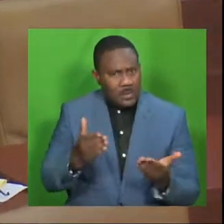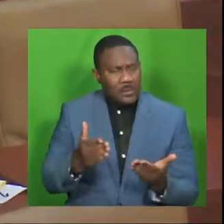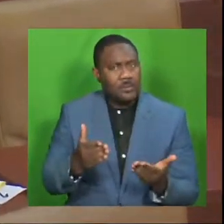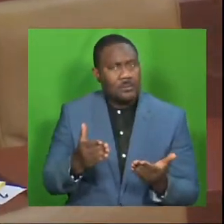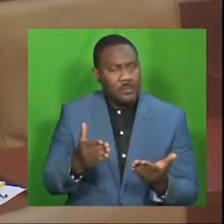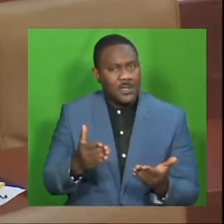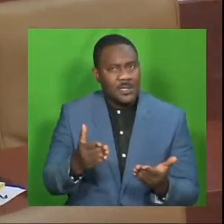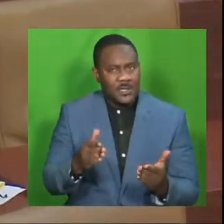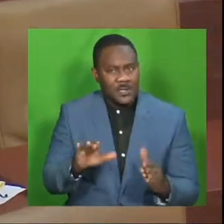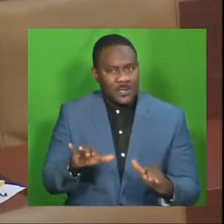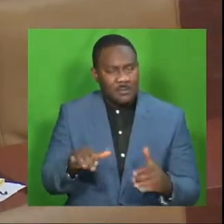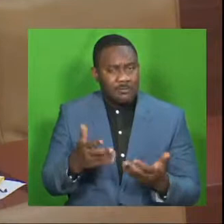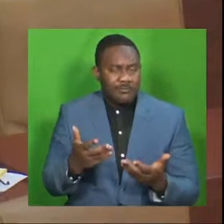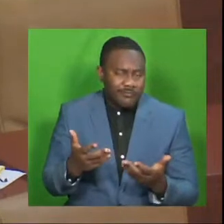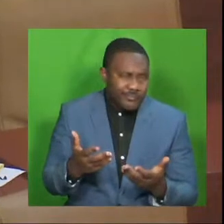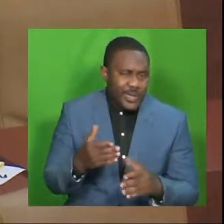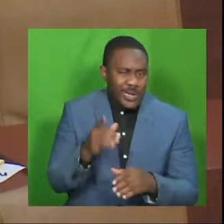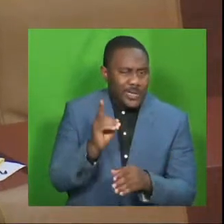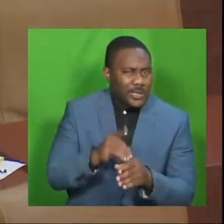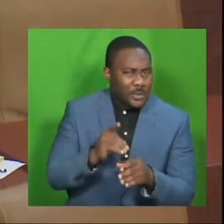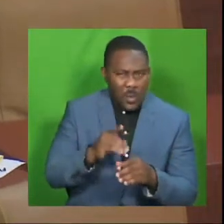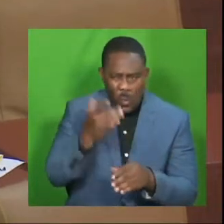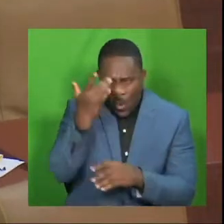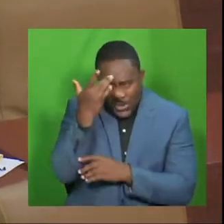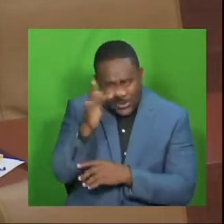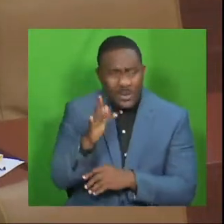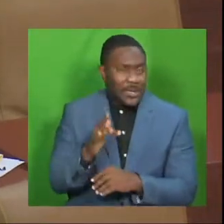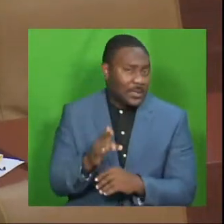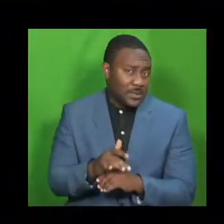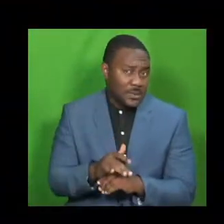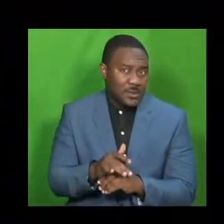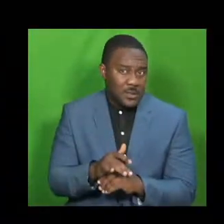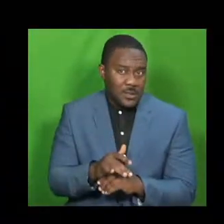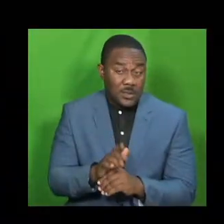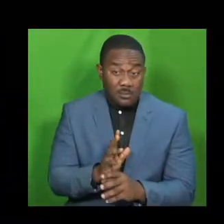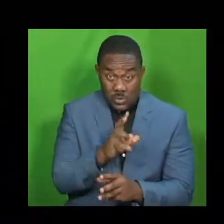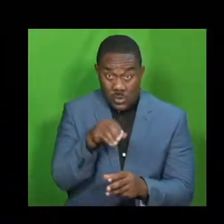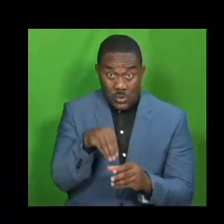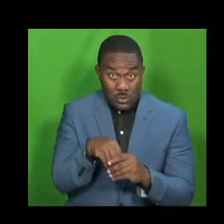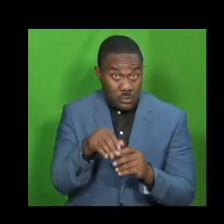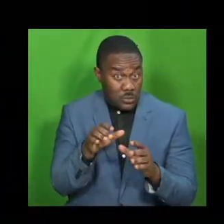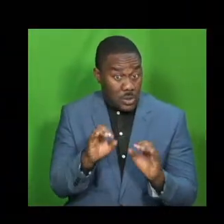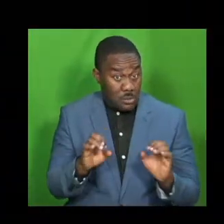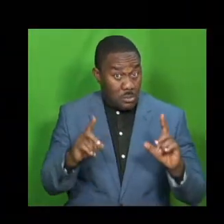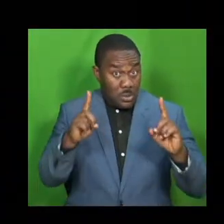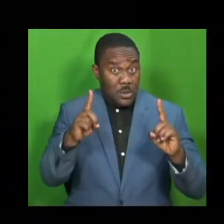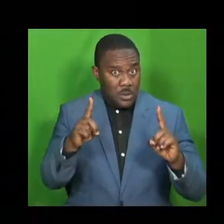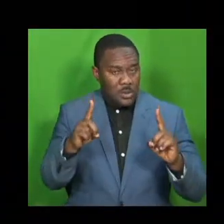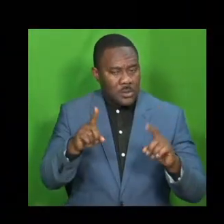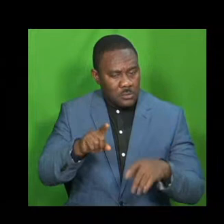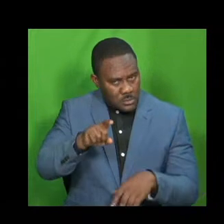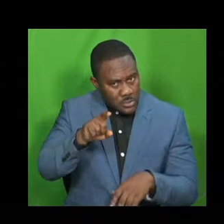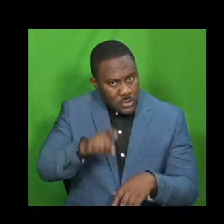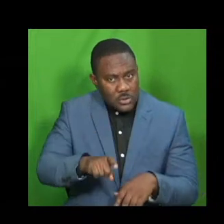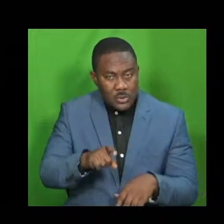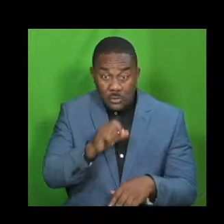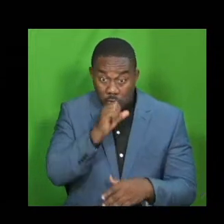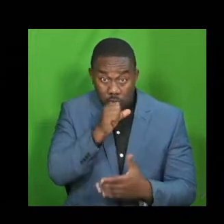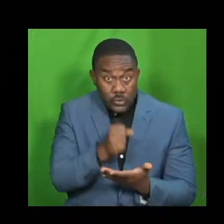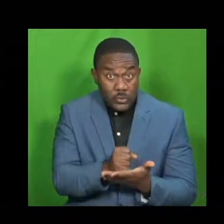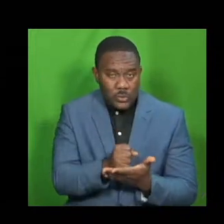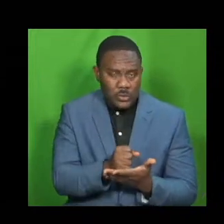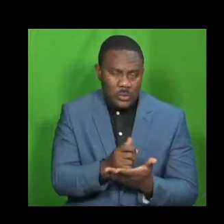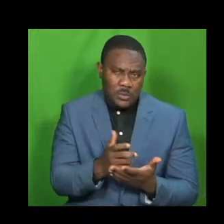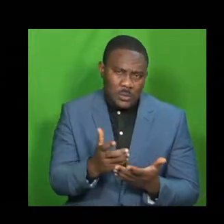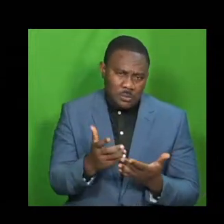brainy and doing a good job. And that is why inclusive education, we're supposed to ensure that within